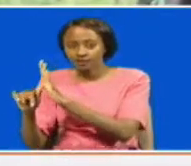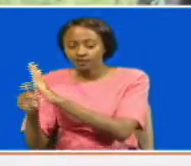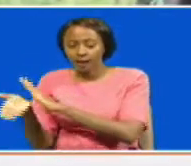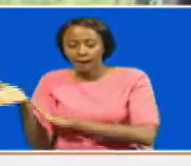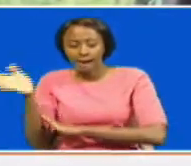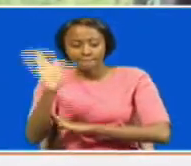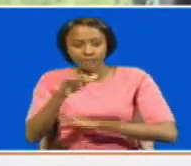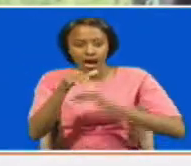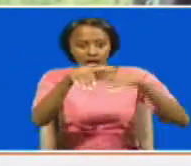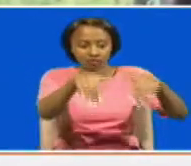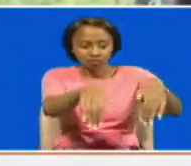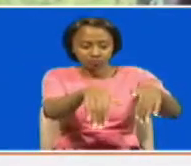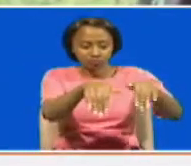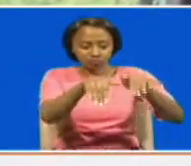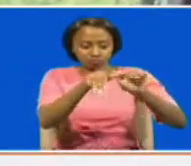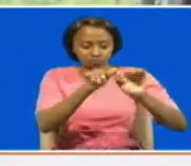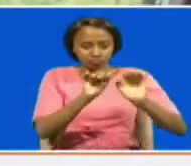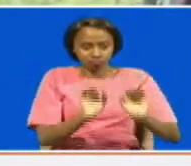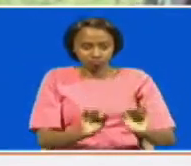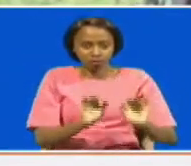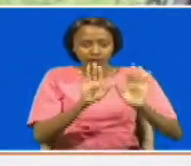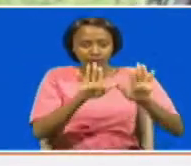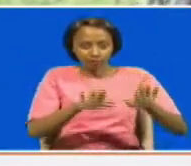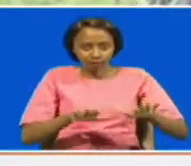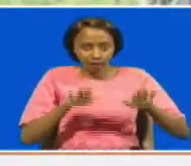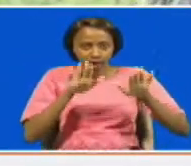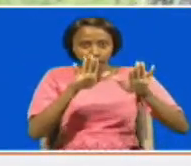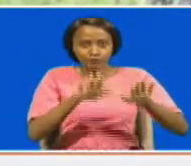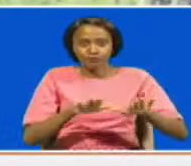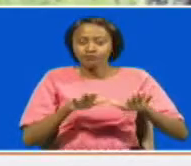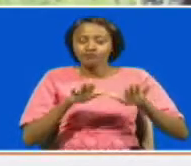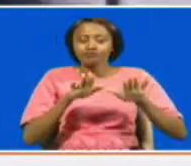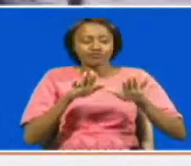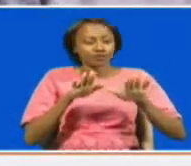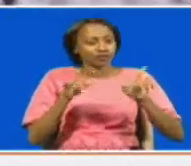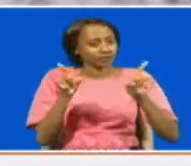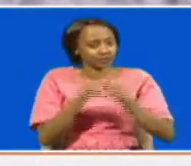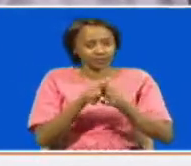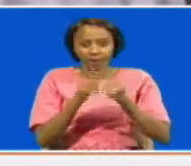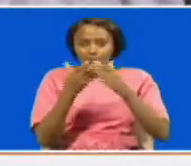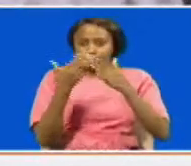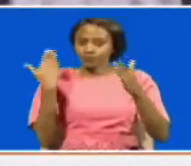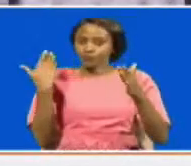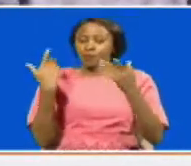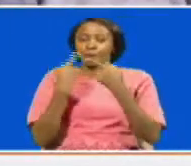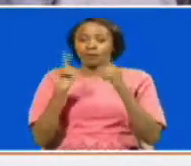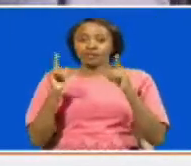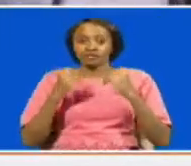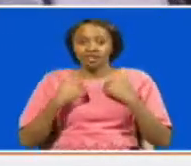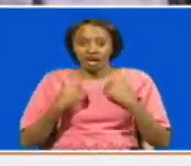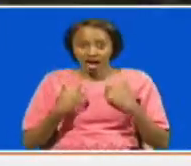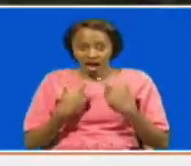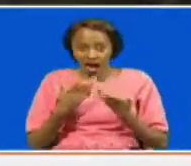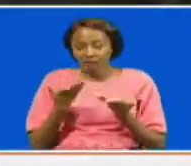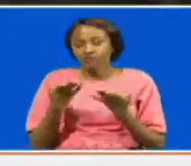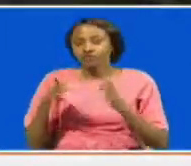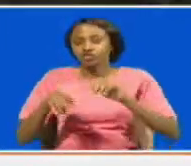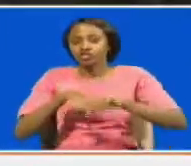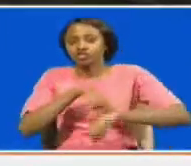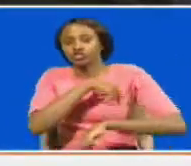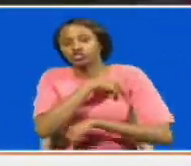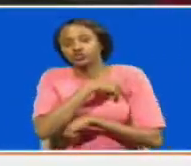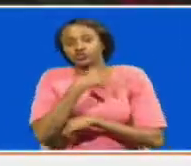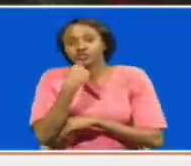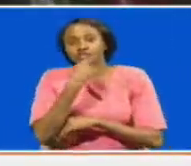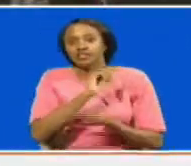pia itarudishwa kwa utaratibu na iwekwe vile hiko. Detectives including DCI Chief Amin Mohamed